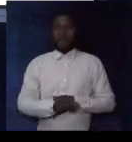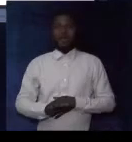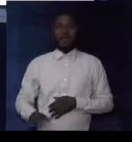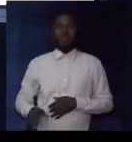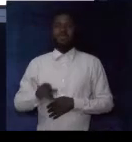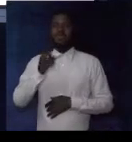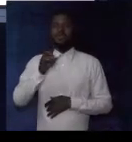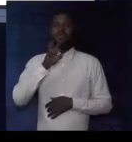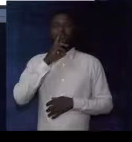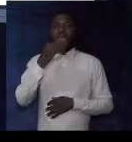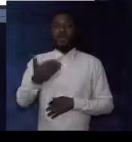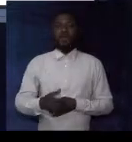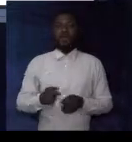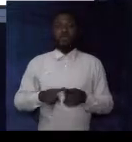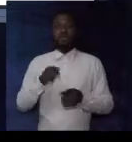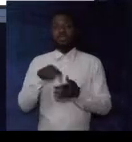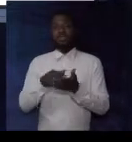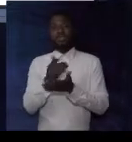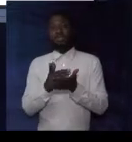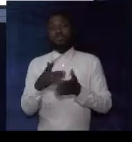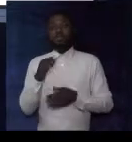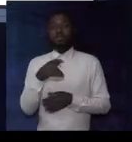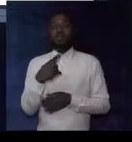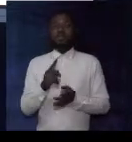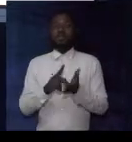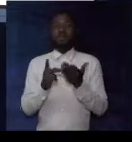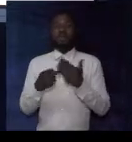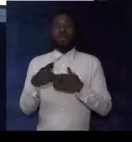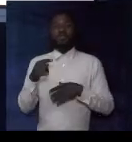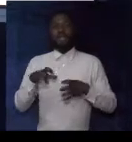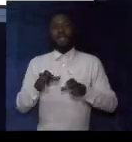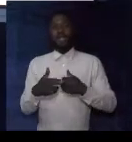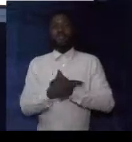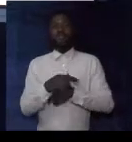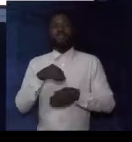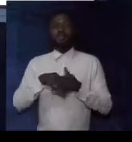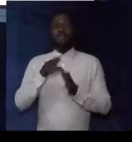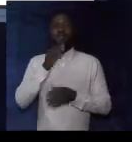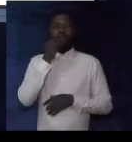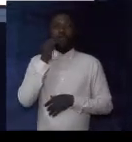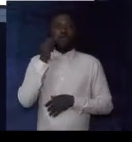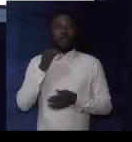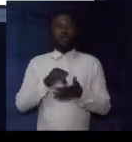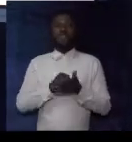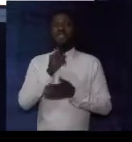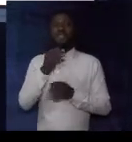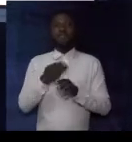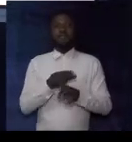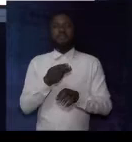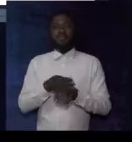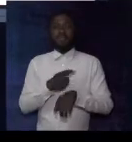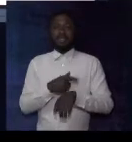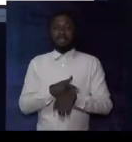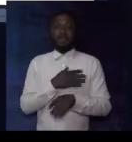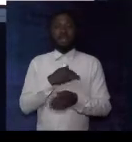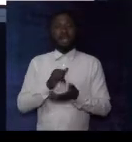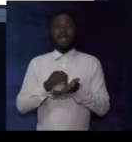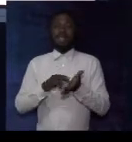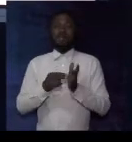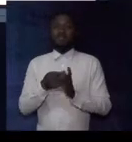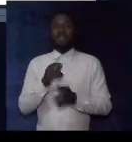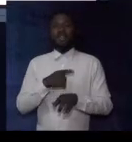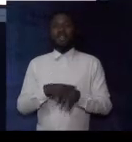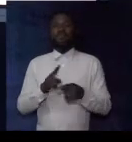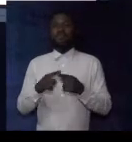Hello pupils, you are welcome to this segment of the program, The Classroom in Your Home. It is mathematics time,